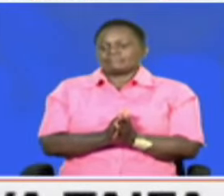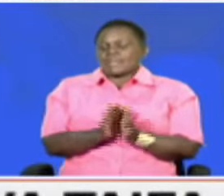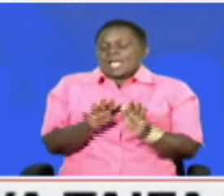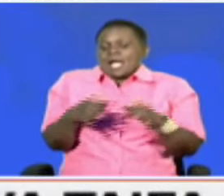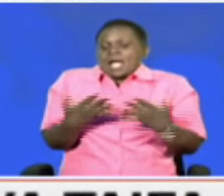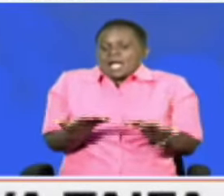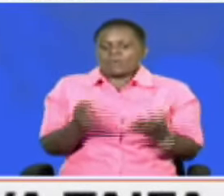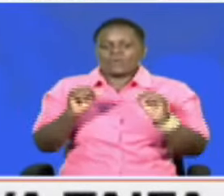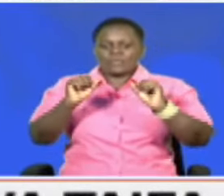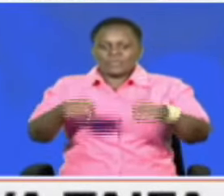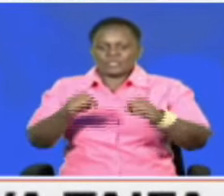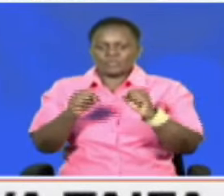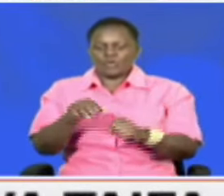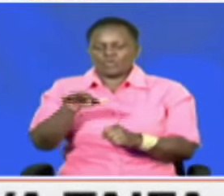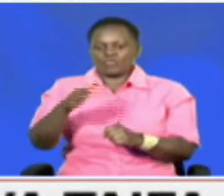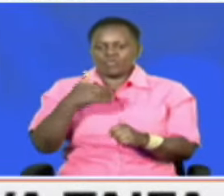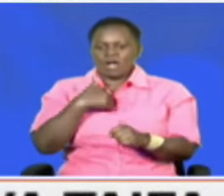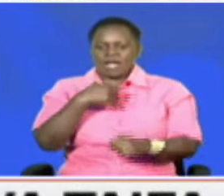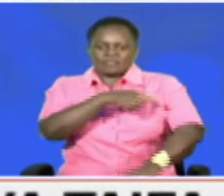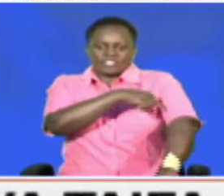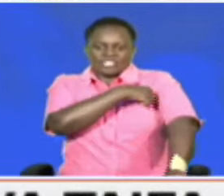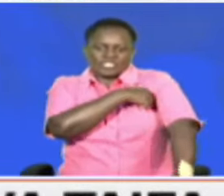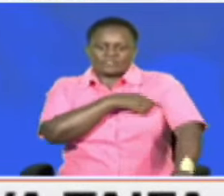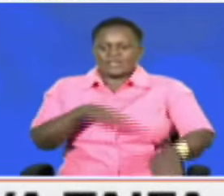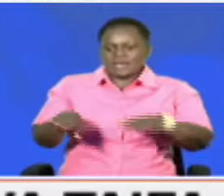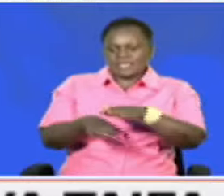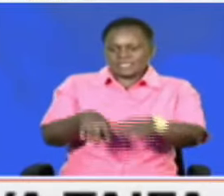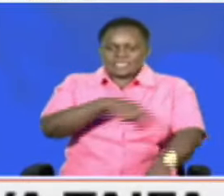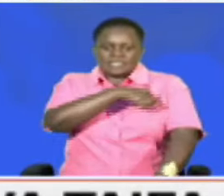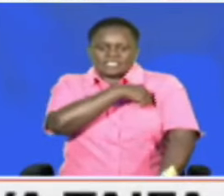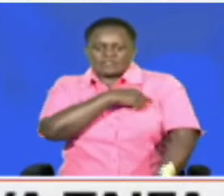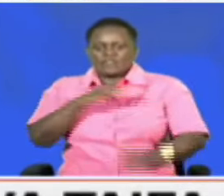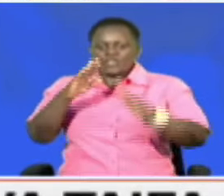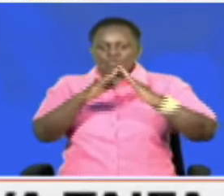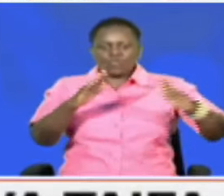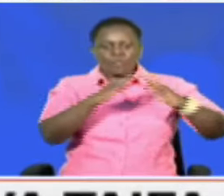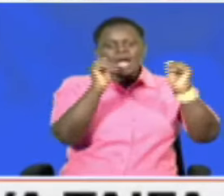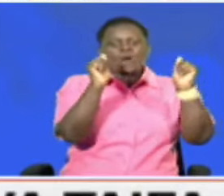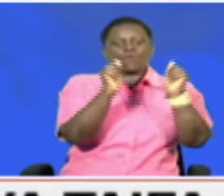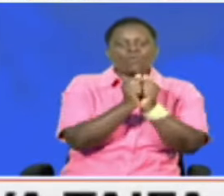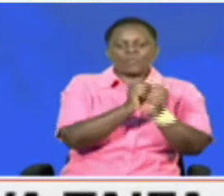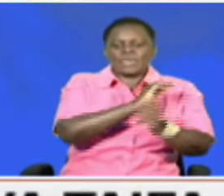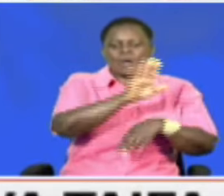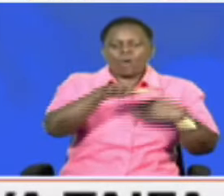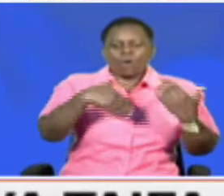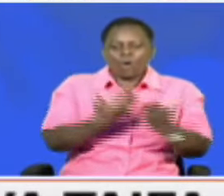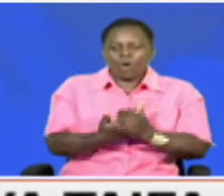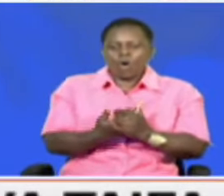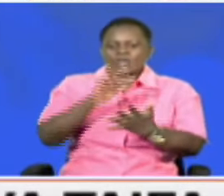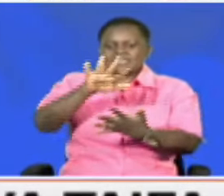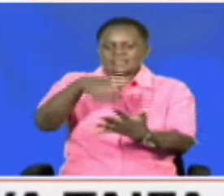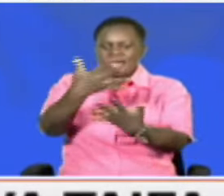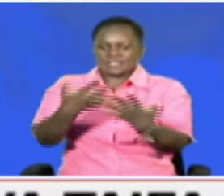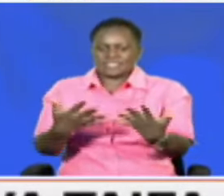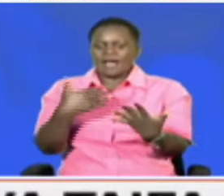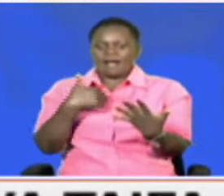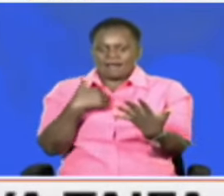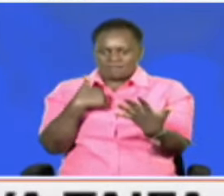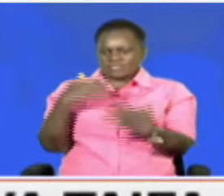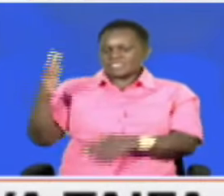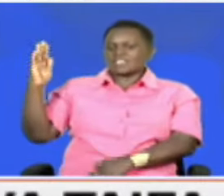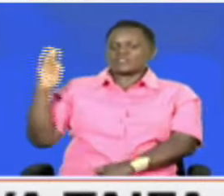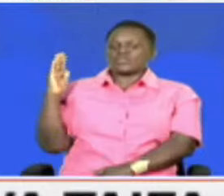it possible where you have chiefs, assistant chiefs, nyumba kumi, and all the structures and security